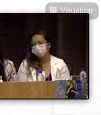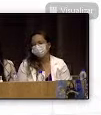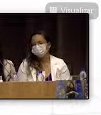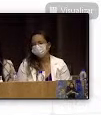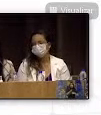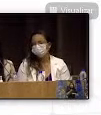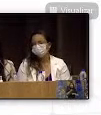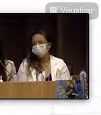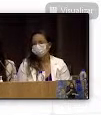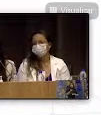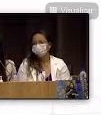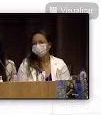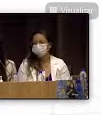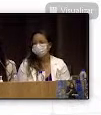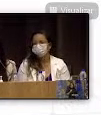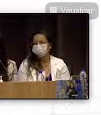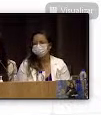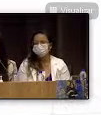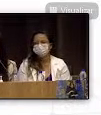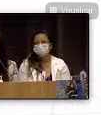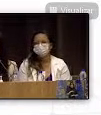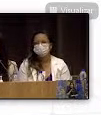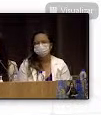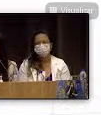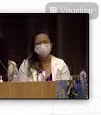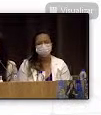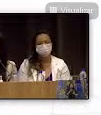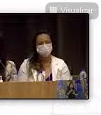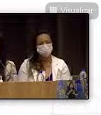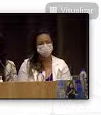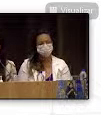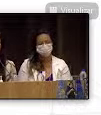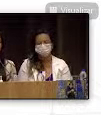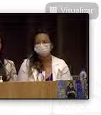the SARS care in this hospital,